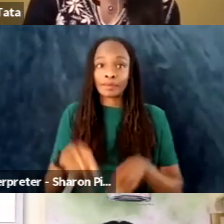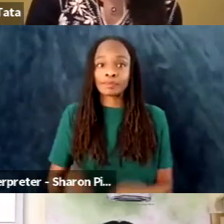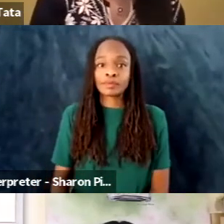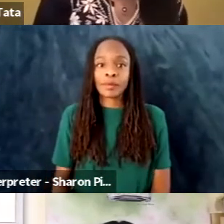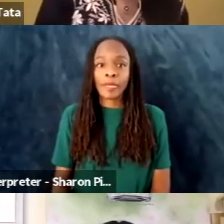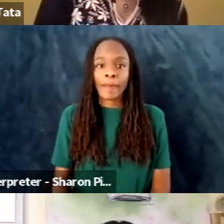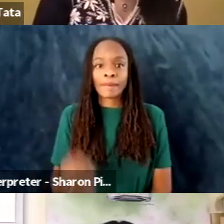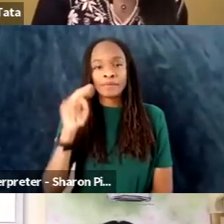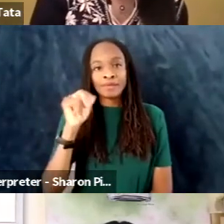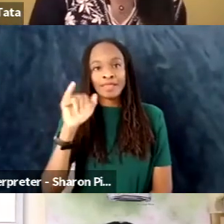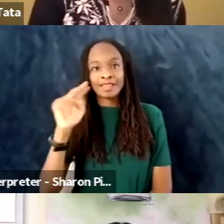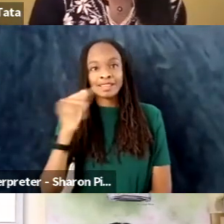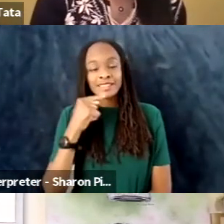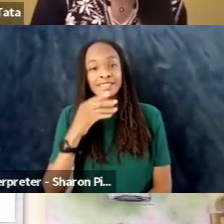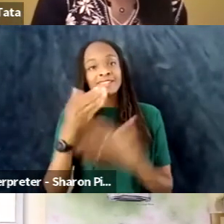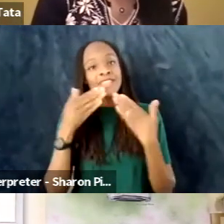Thank you for sharing that.